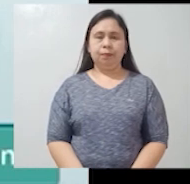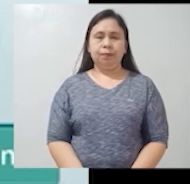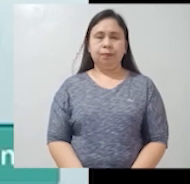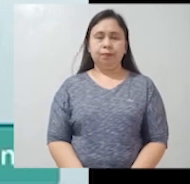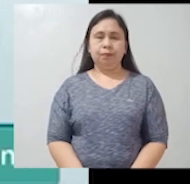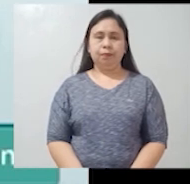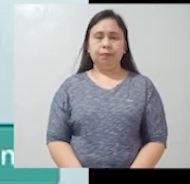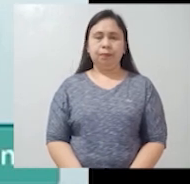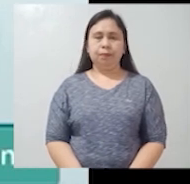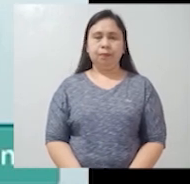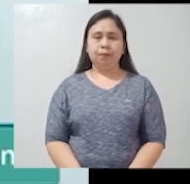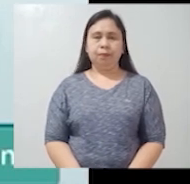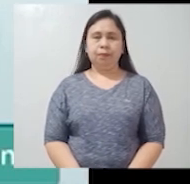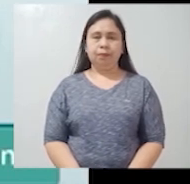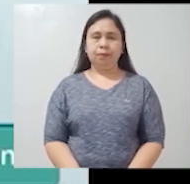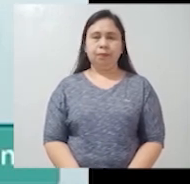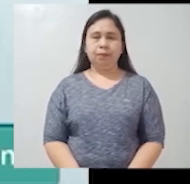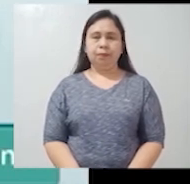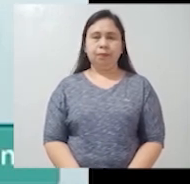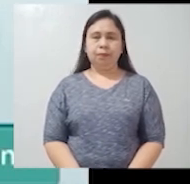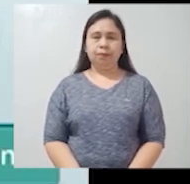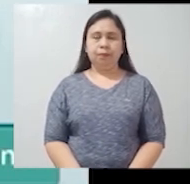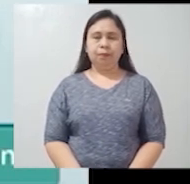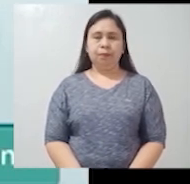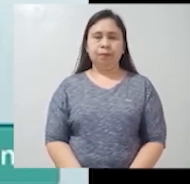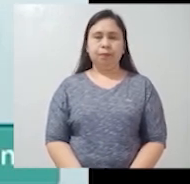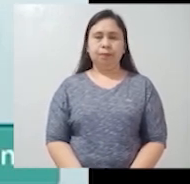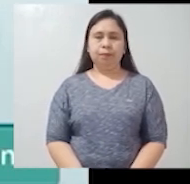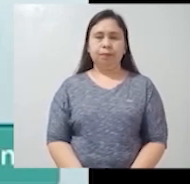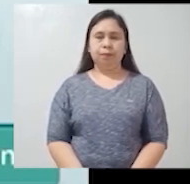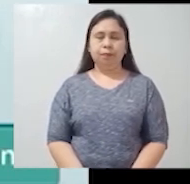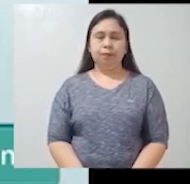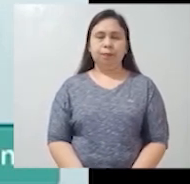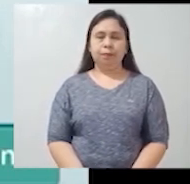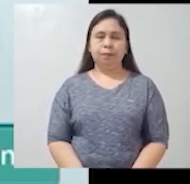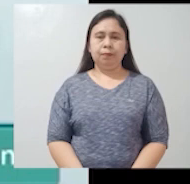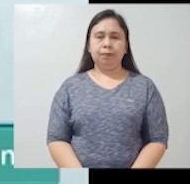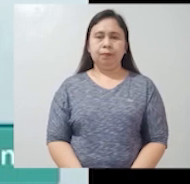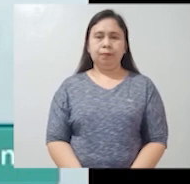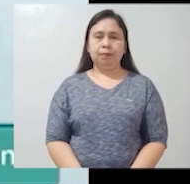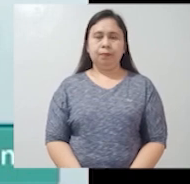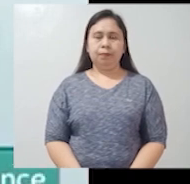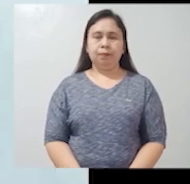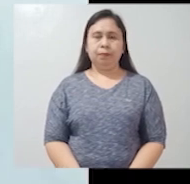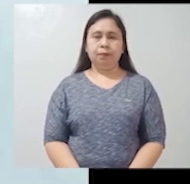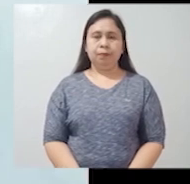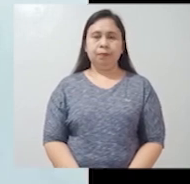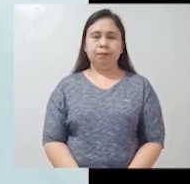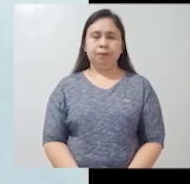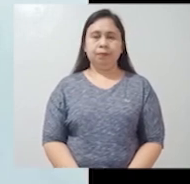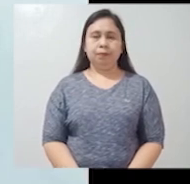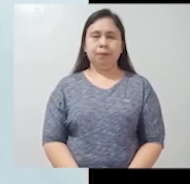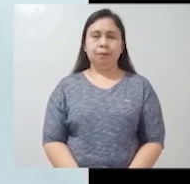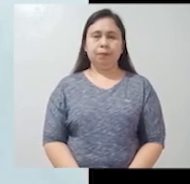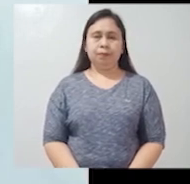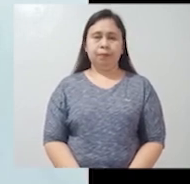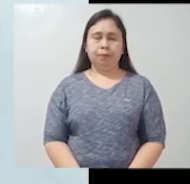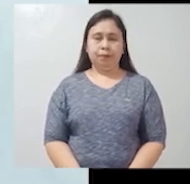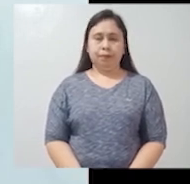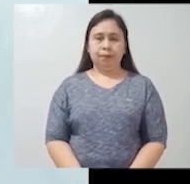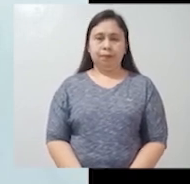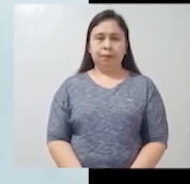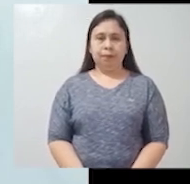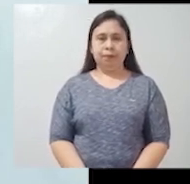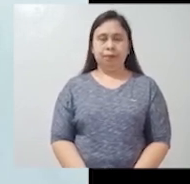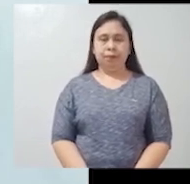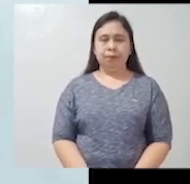liquid, or gas is the arrangement of molecules in the substance. Let us learn more